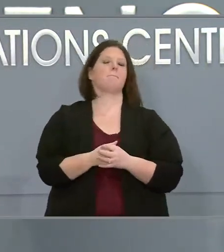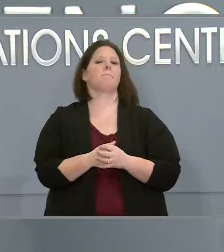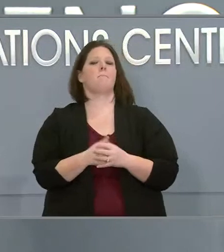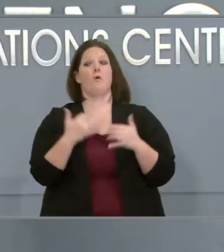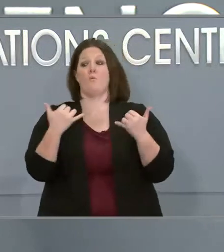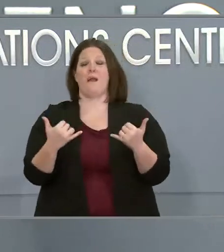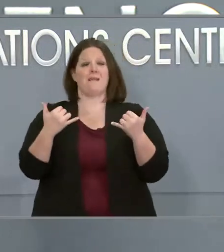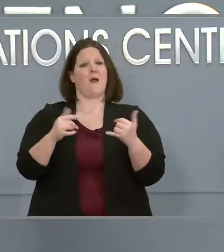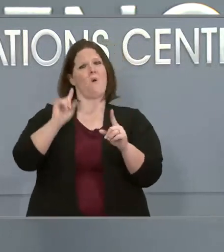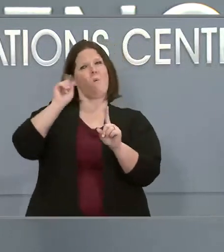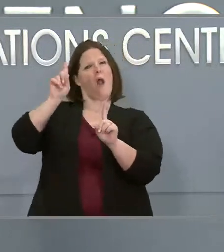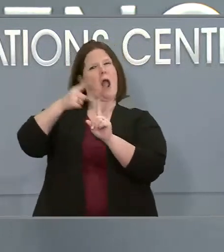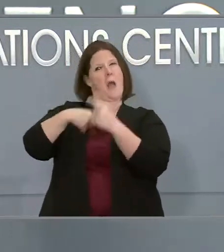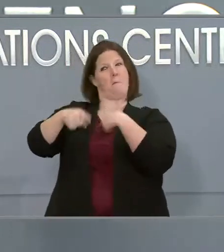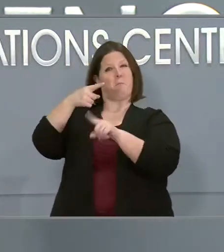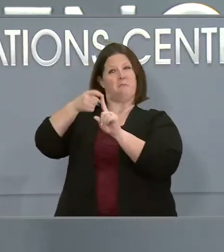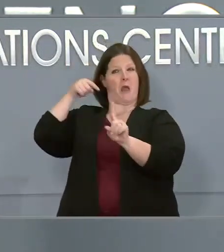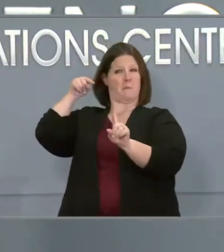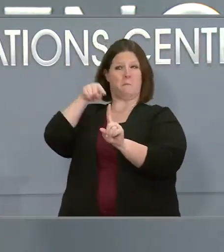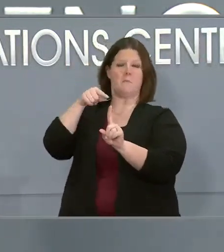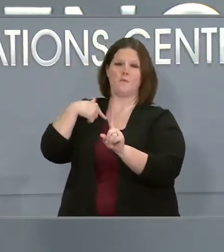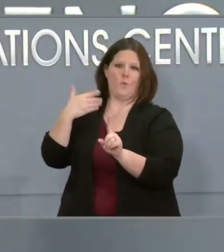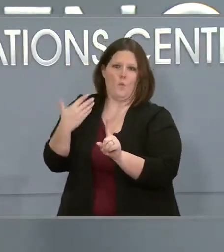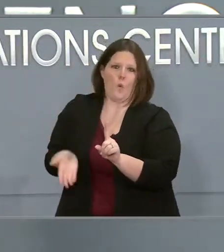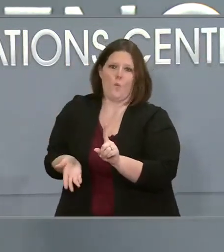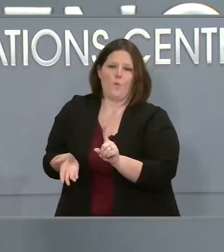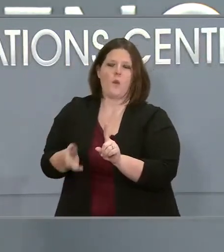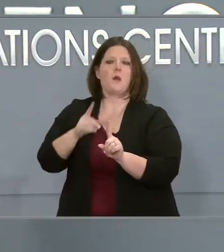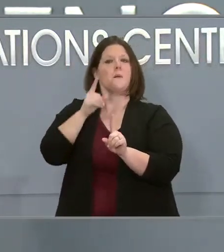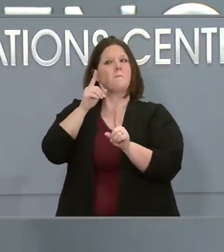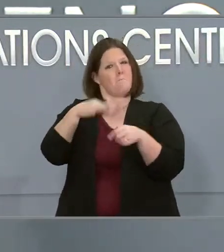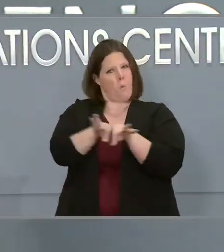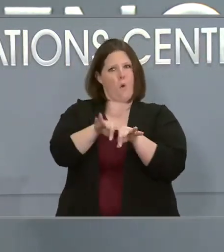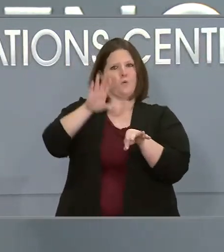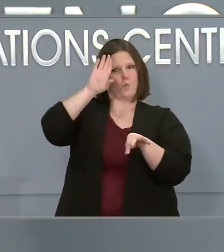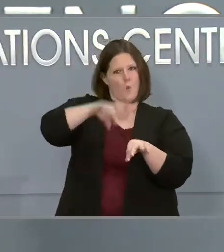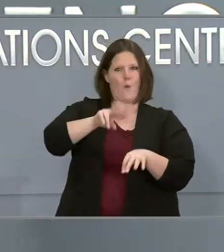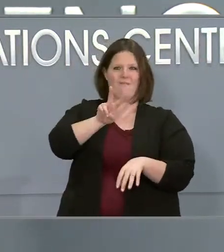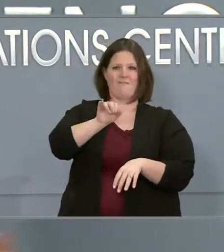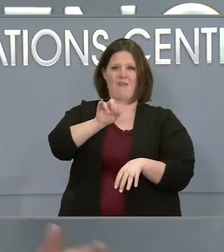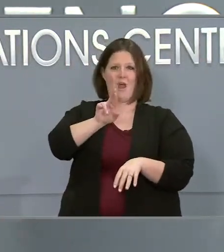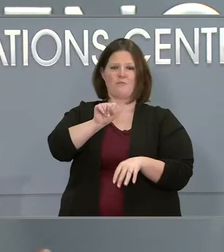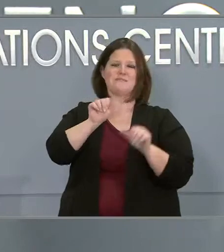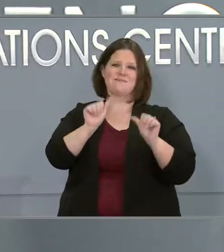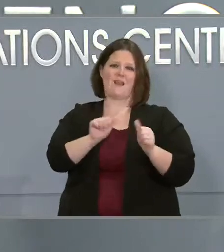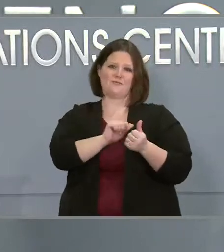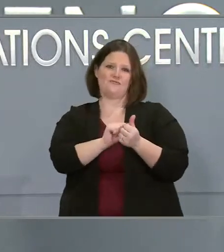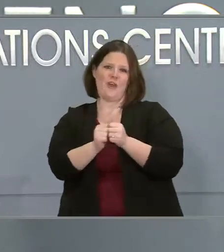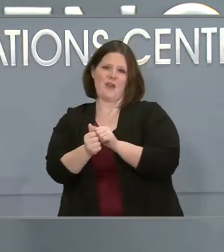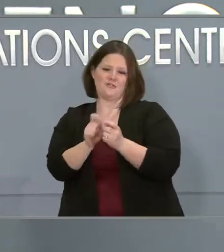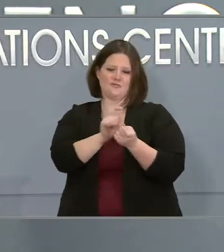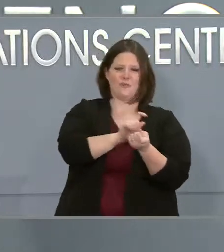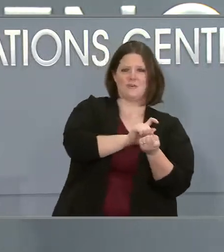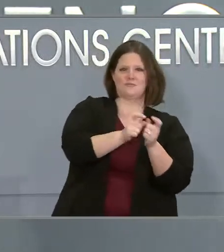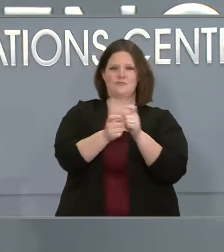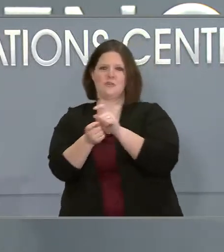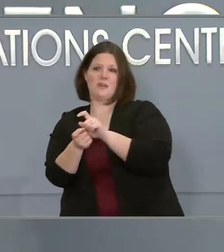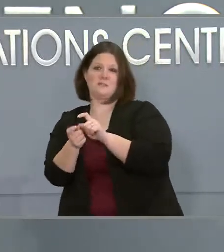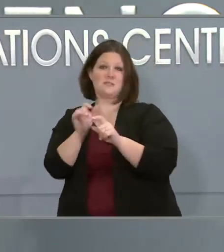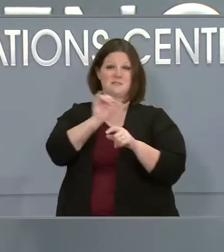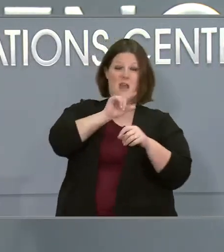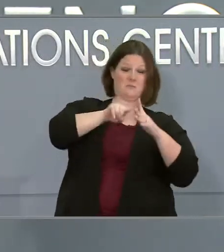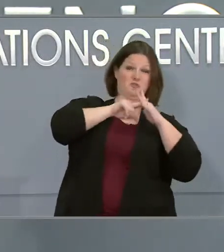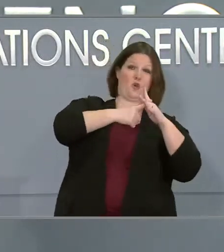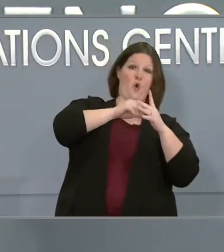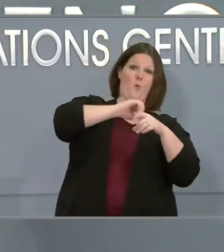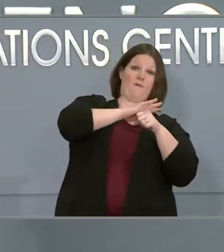variant happens, but we should also know viruses change. We knew that this was a possibility, just like it changed to become the Delta variant.